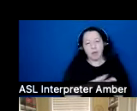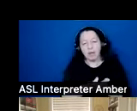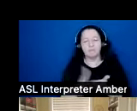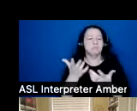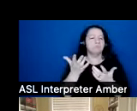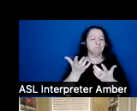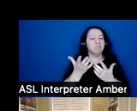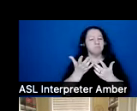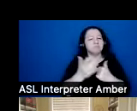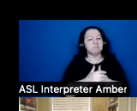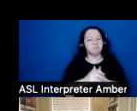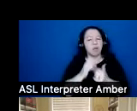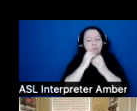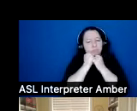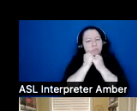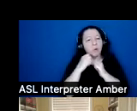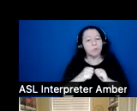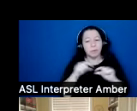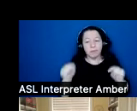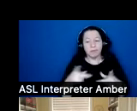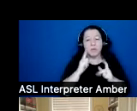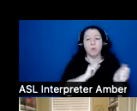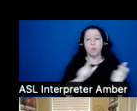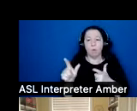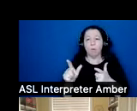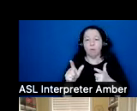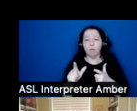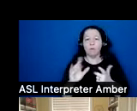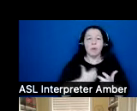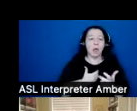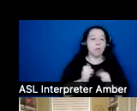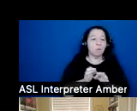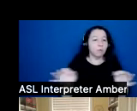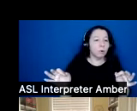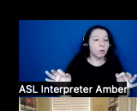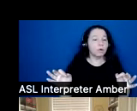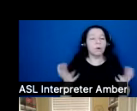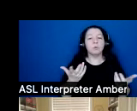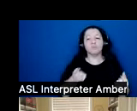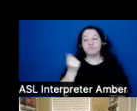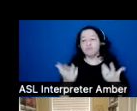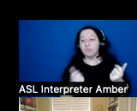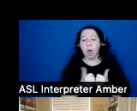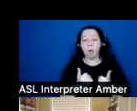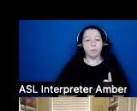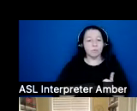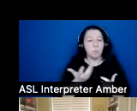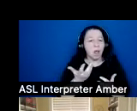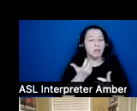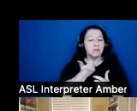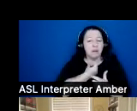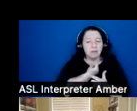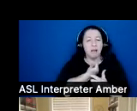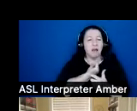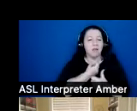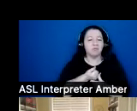remember that the space is for all, right? So the words that we speak, the ways that we express ourselves, they carry meaning.